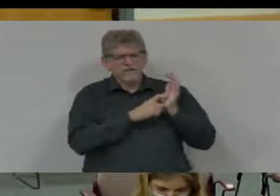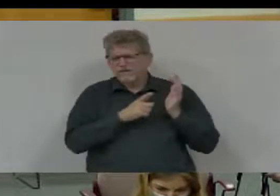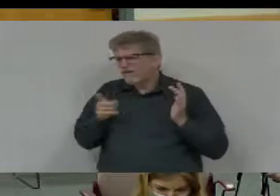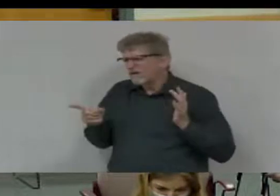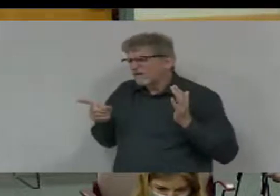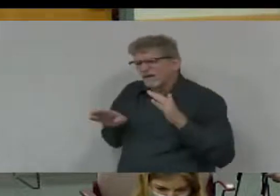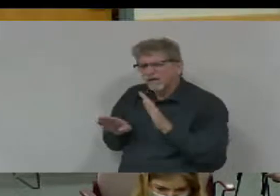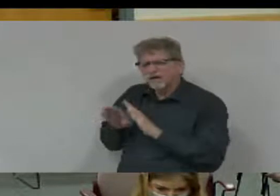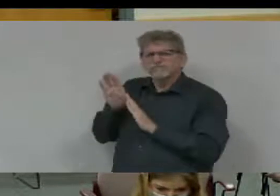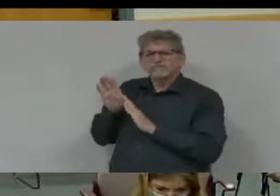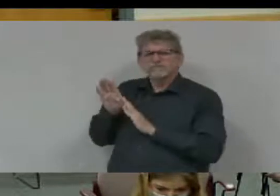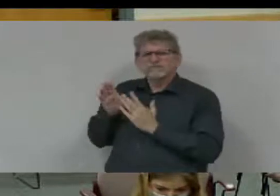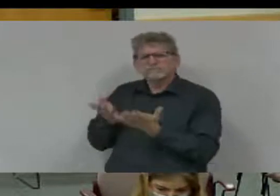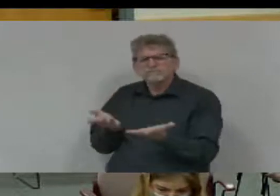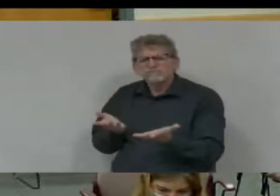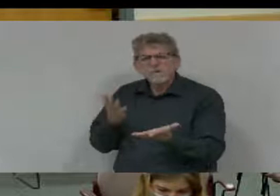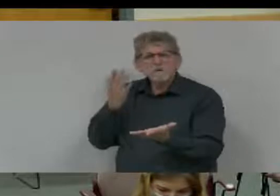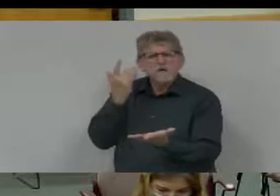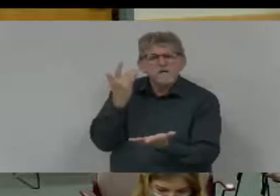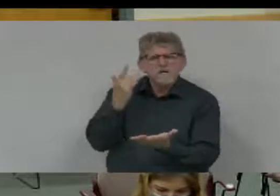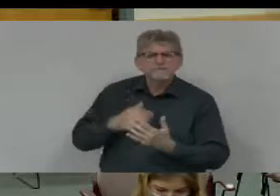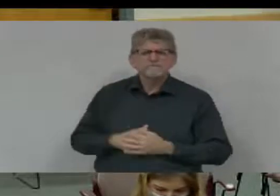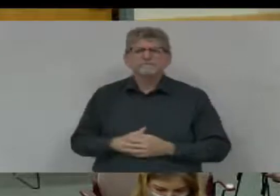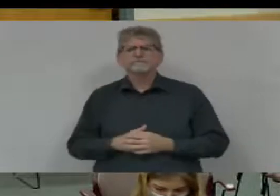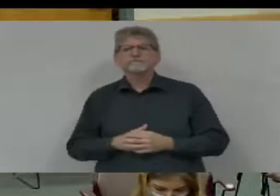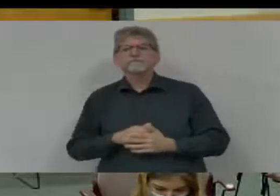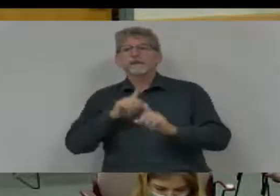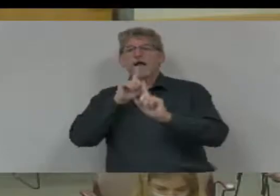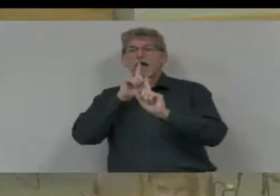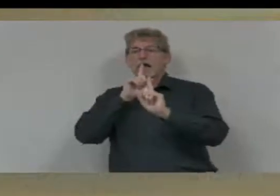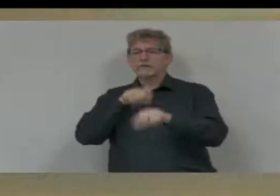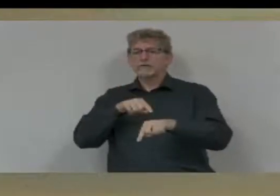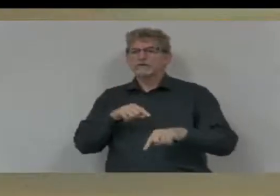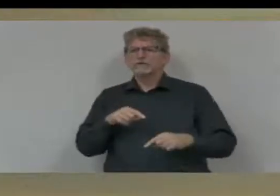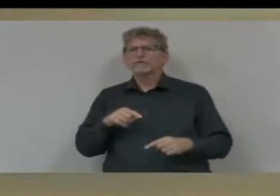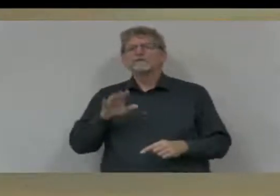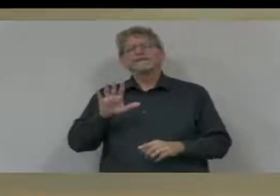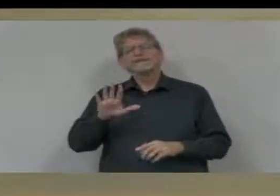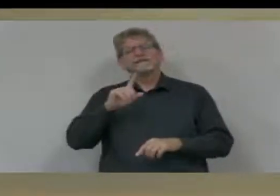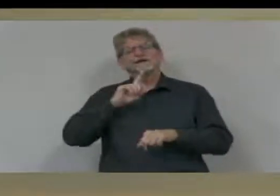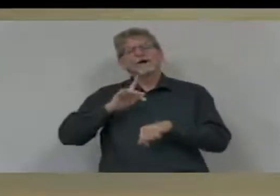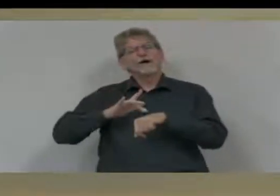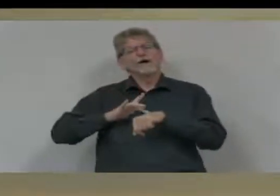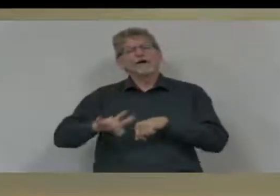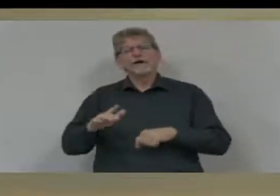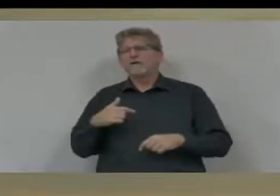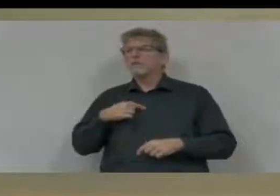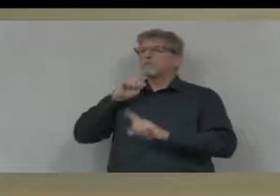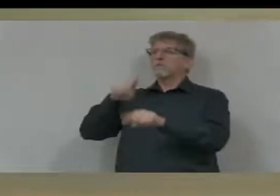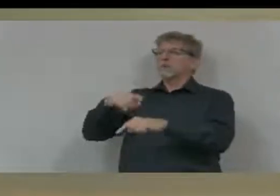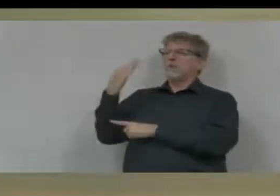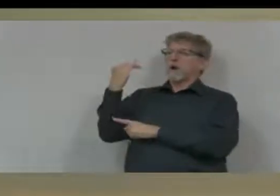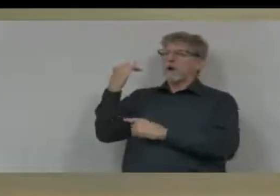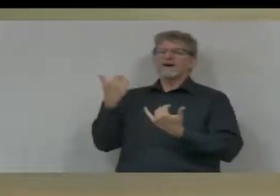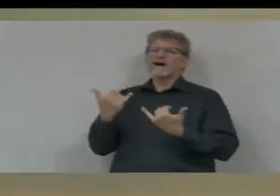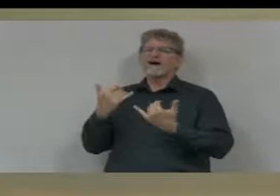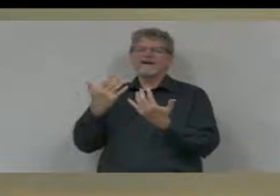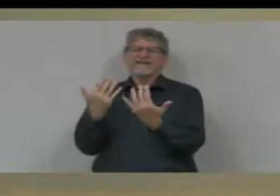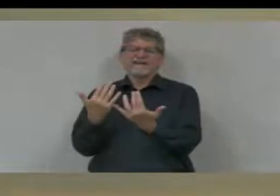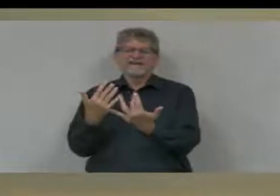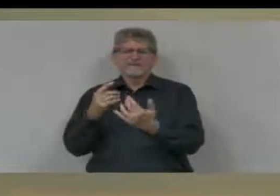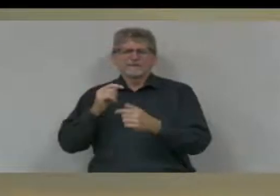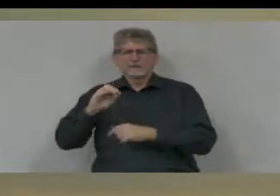Yeah. You know, I think it's probably too early to call the uptick that we're seeing a surge. There